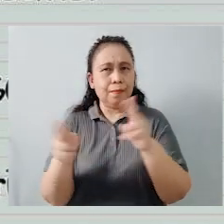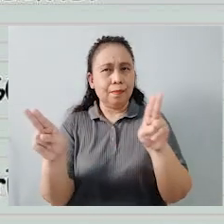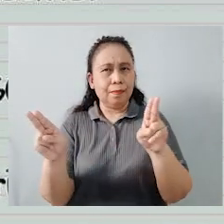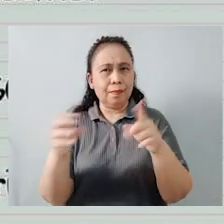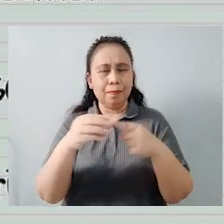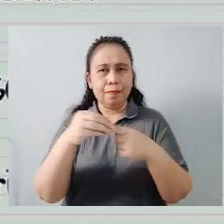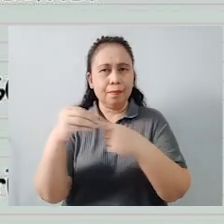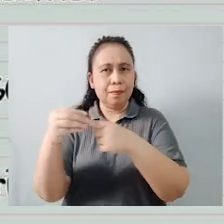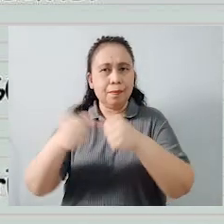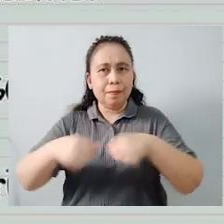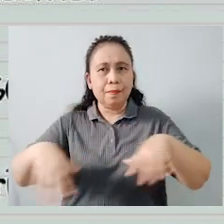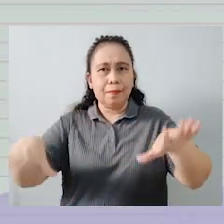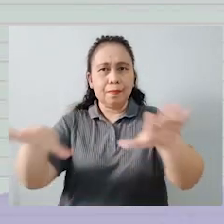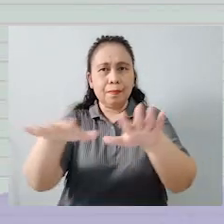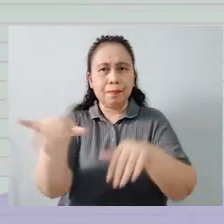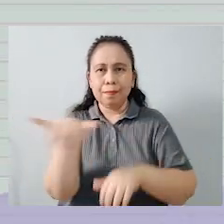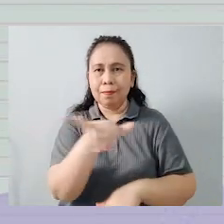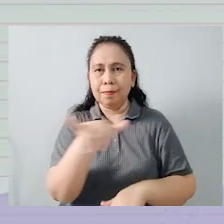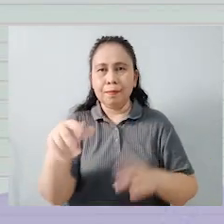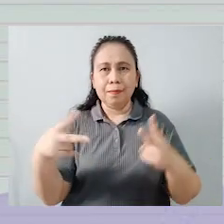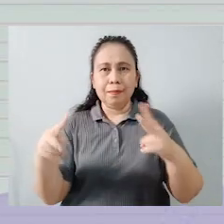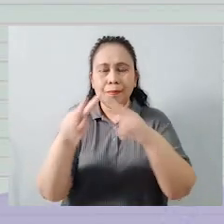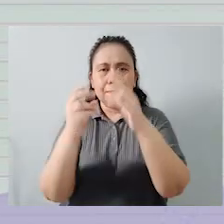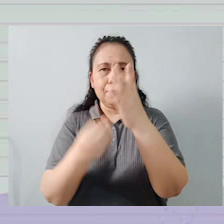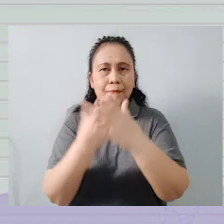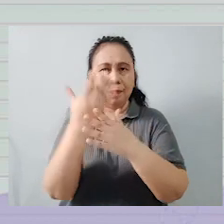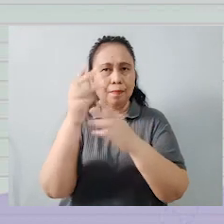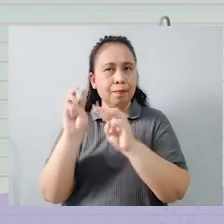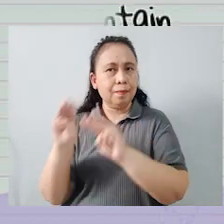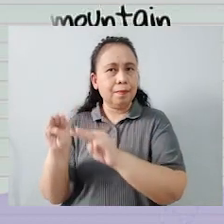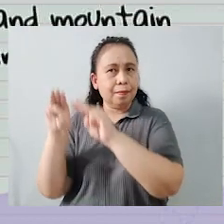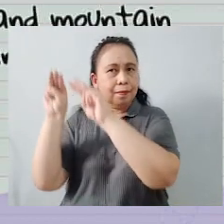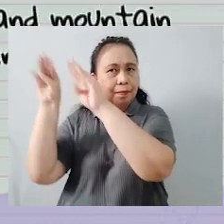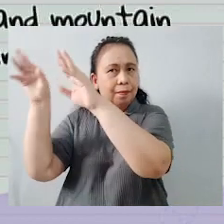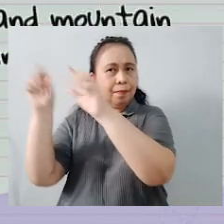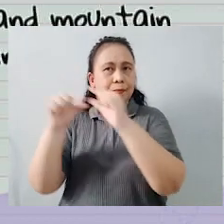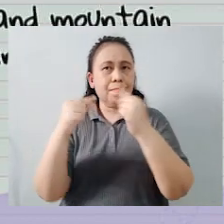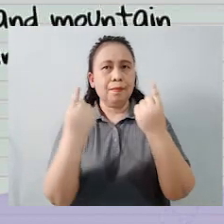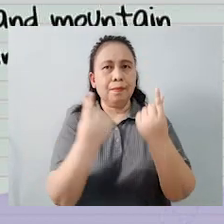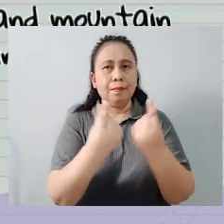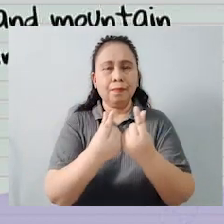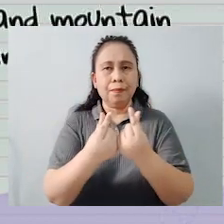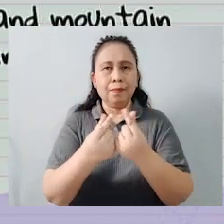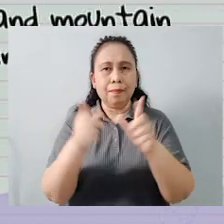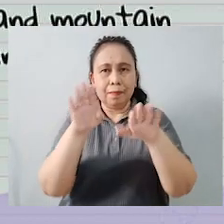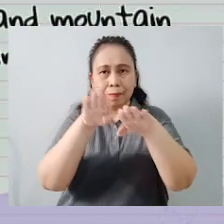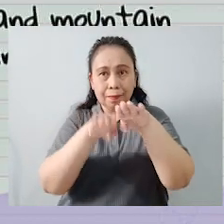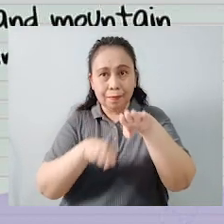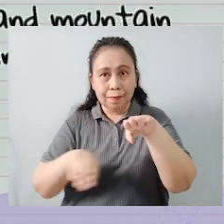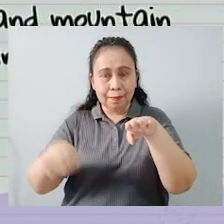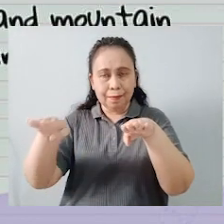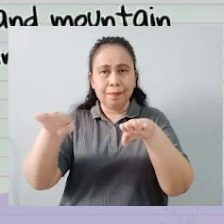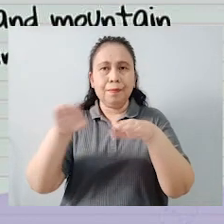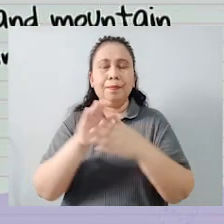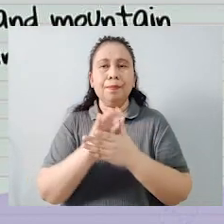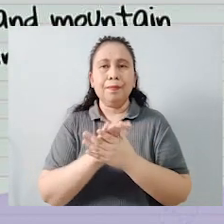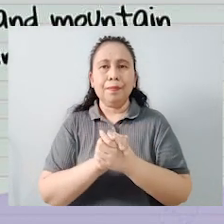majestic landscapes like volcanoes, mountain ranges, deep ravines, and